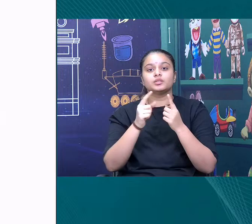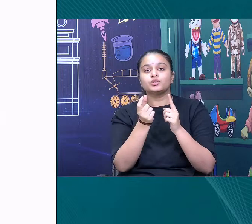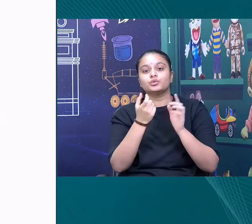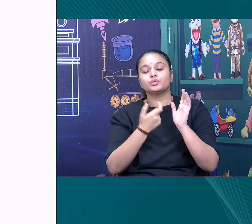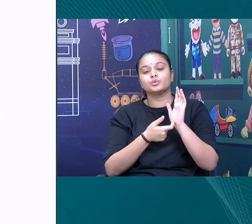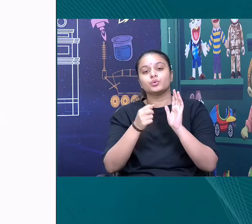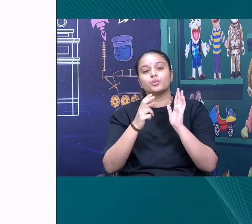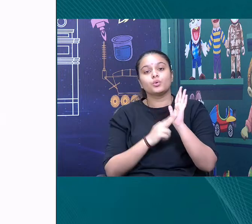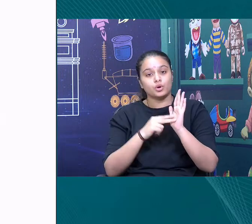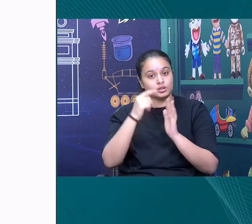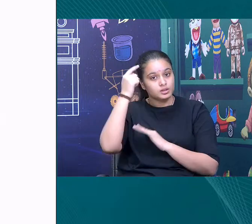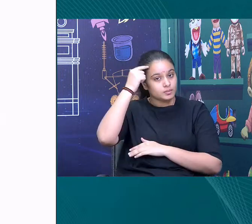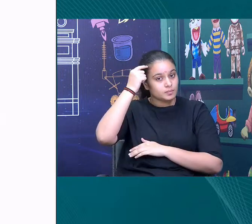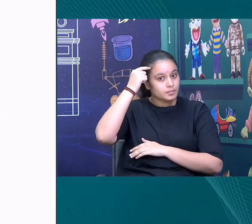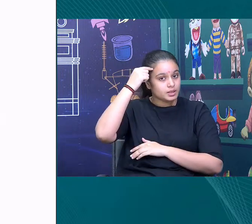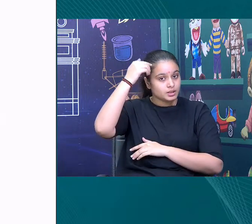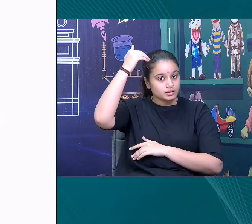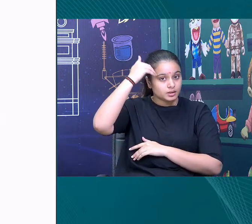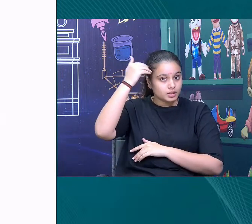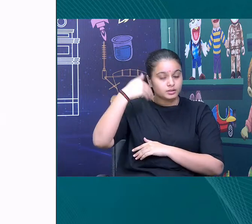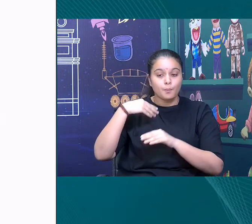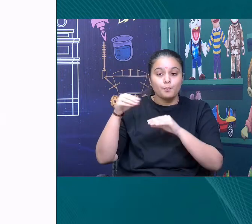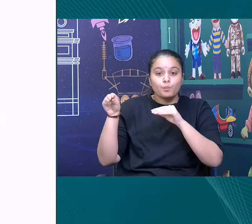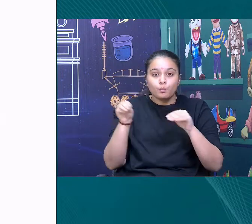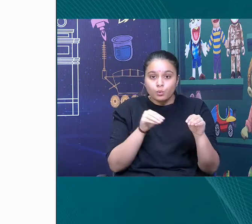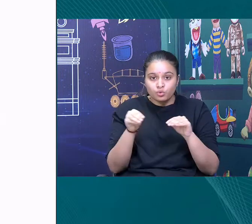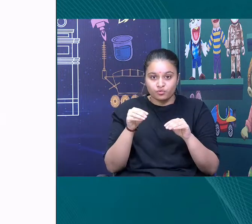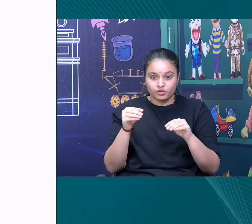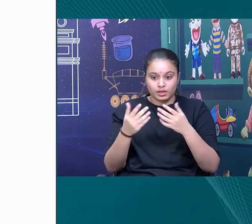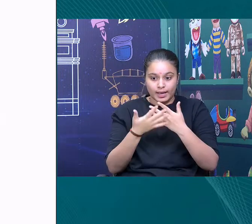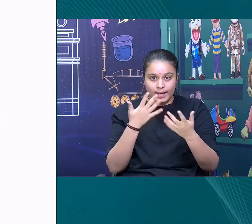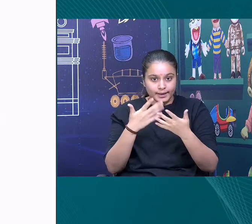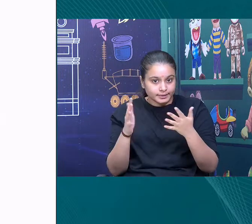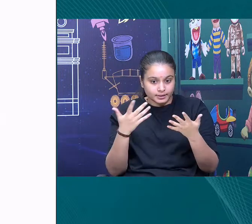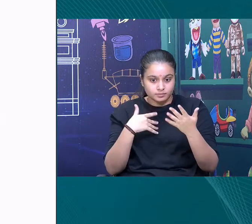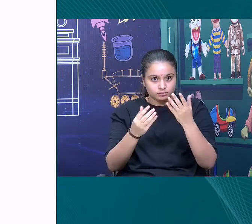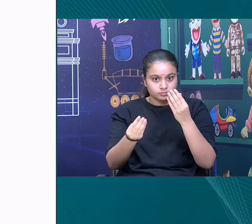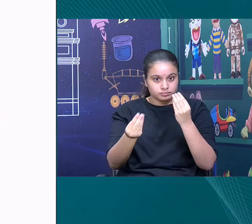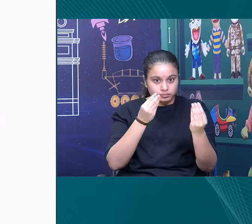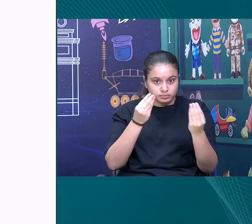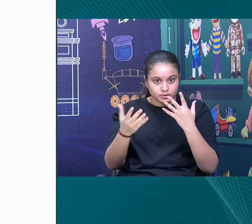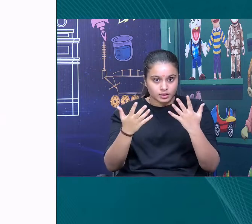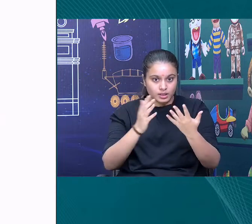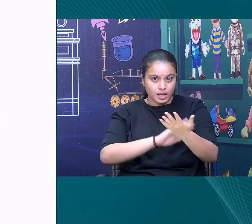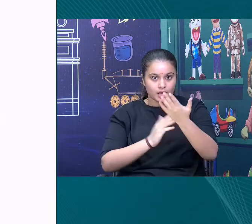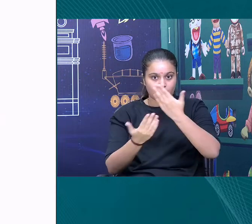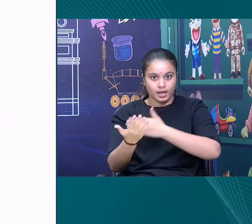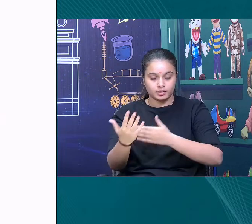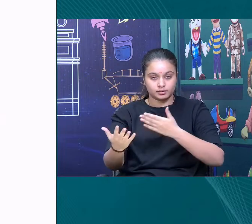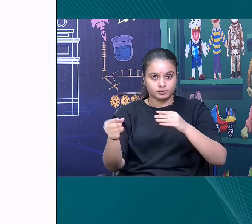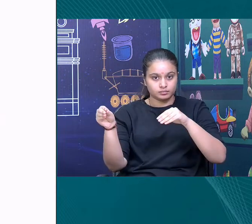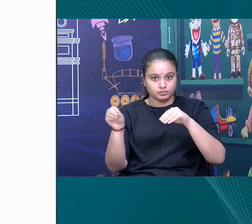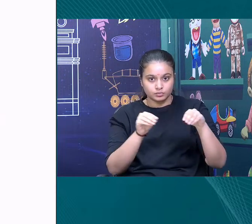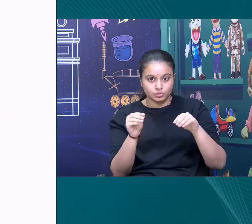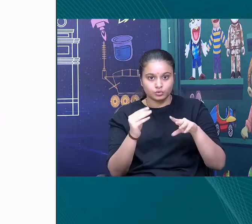that are supposed to help you move, make all kinds of movements, they